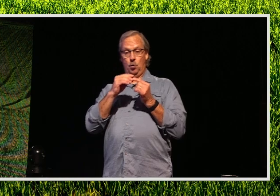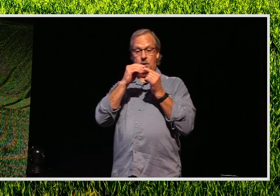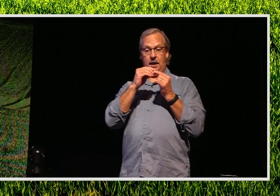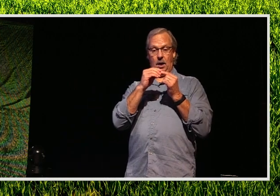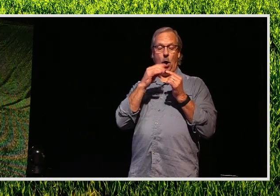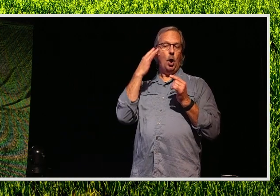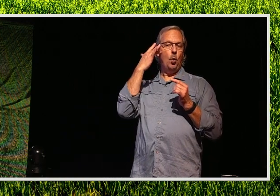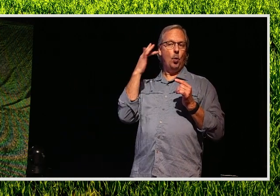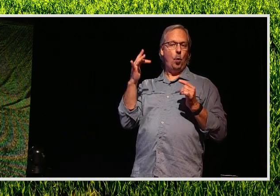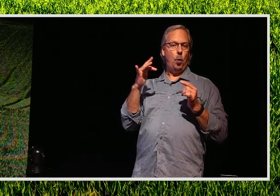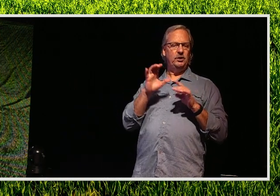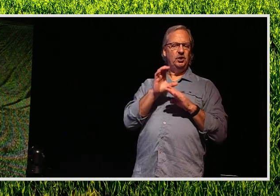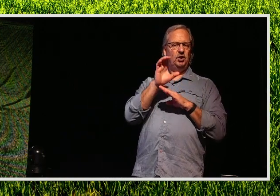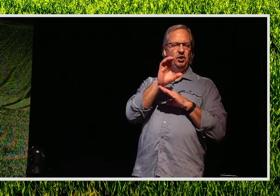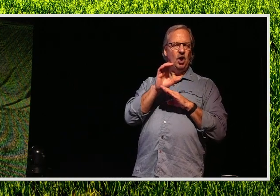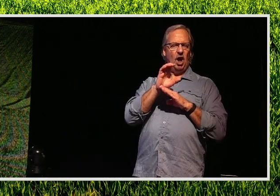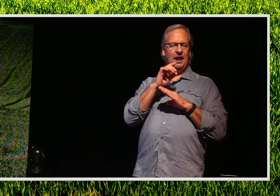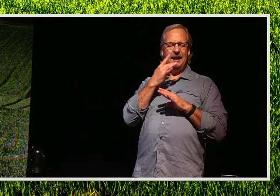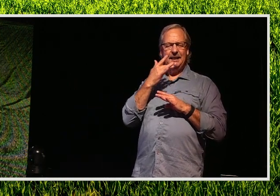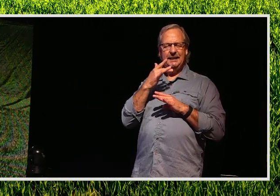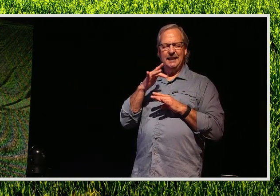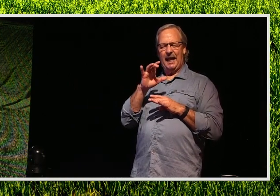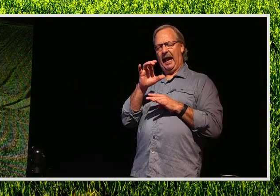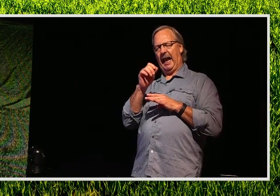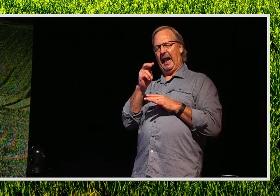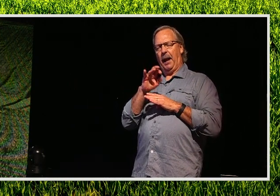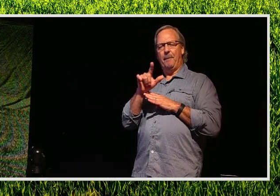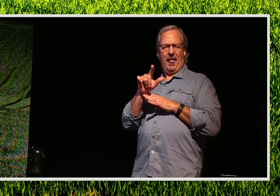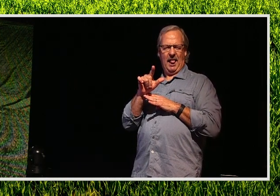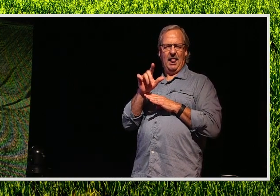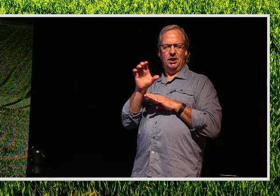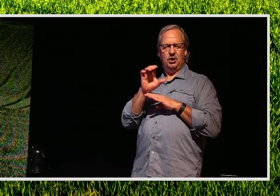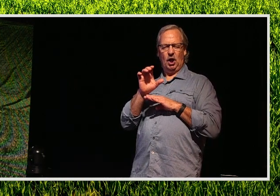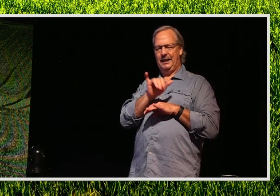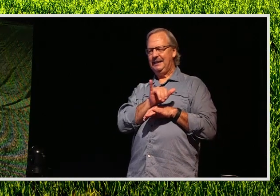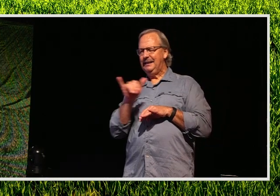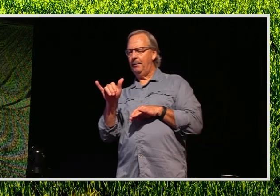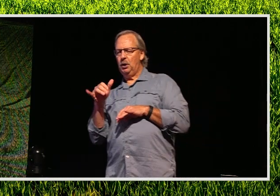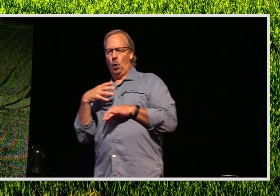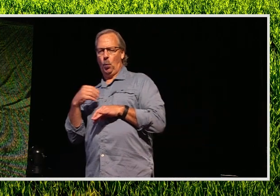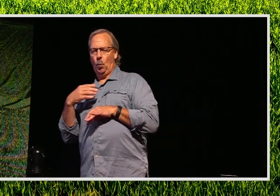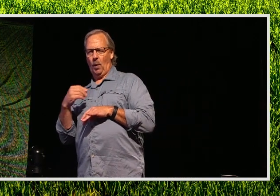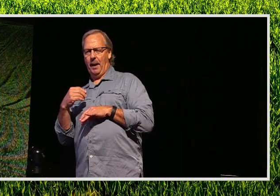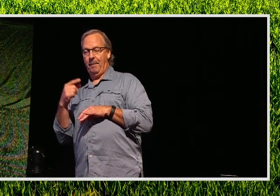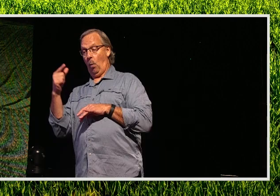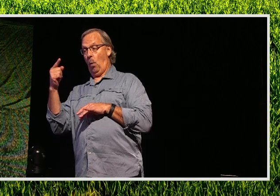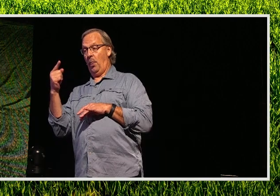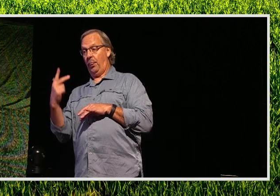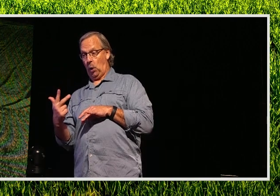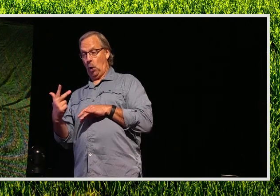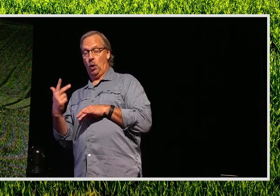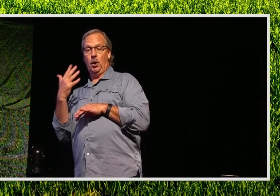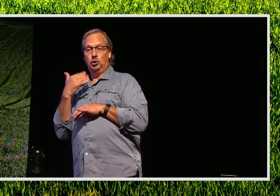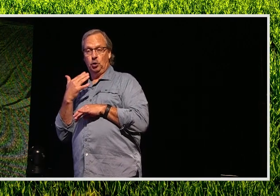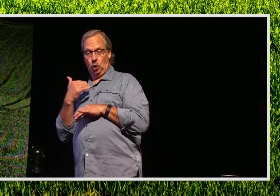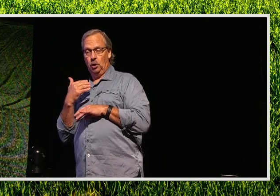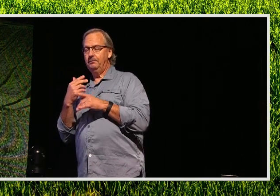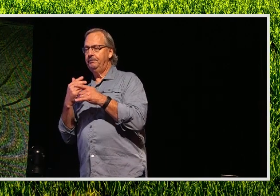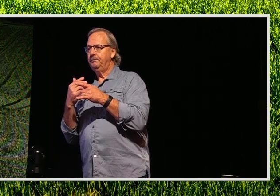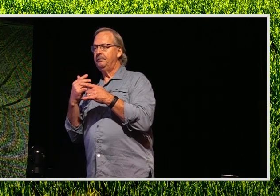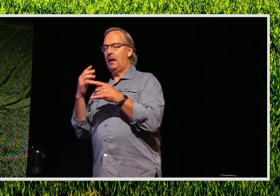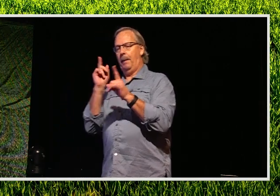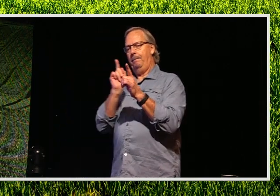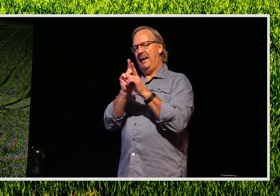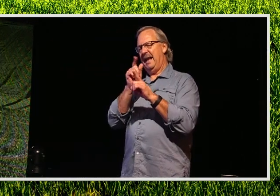golden chocolate, which tastes kind of like a caramel chocolate. It's similar to a white chocolate, except 1/3 the sugar. Now, I would like you to meet